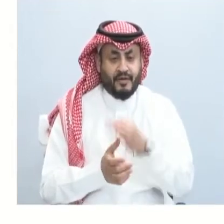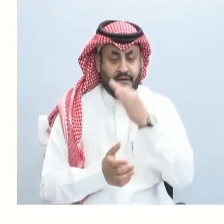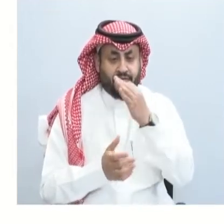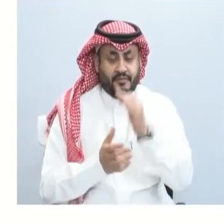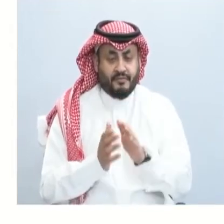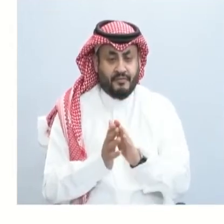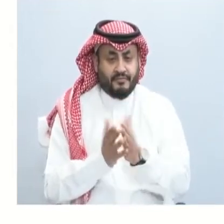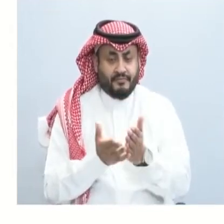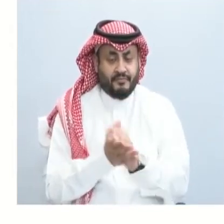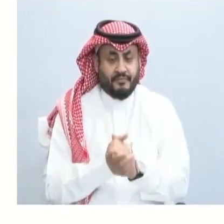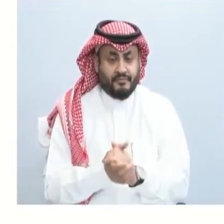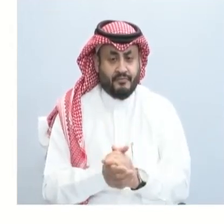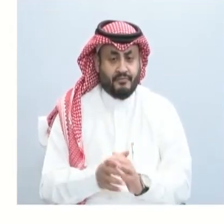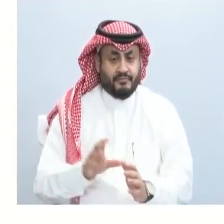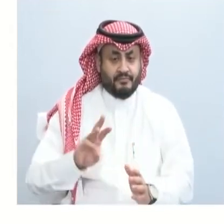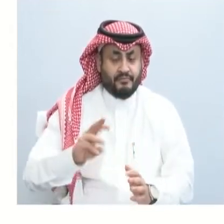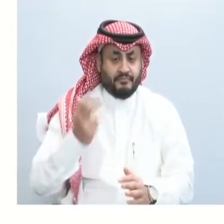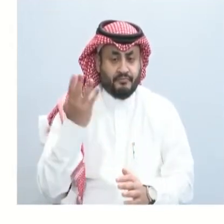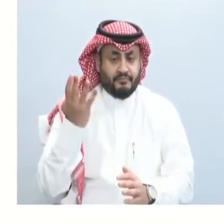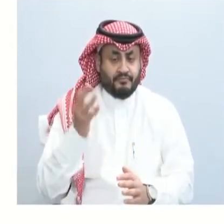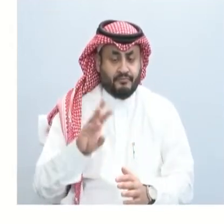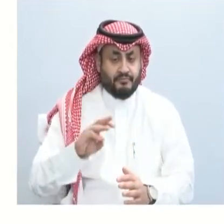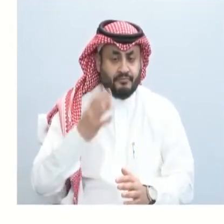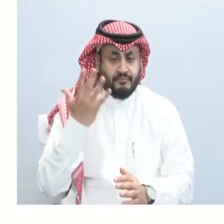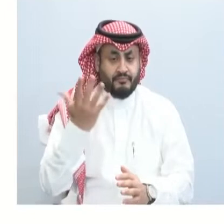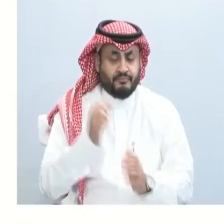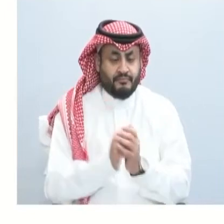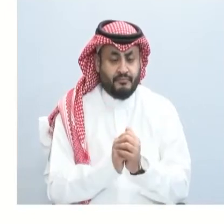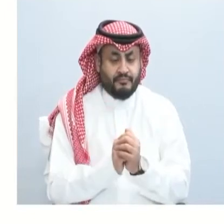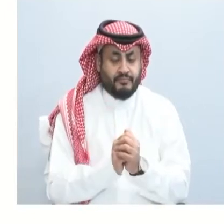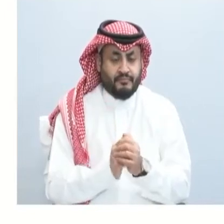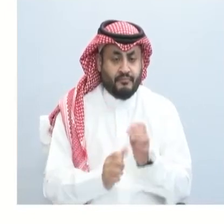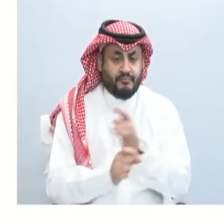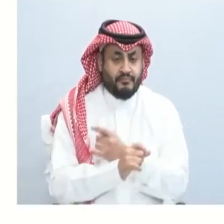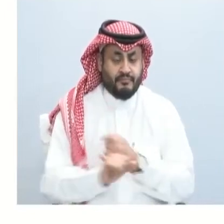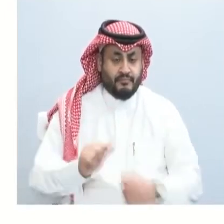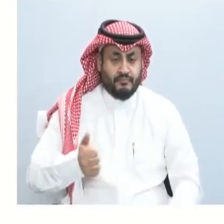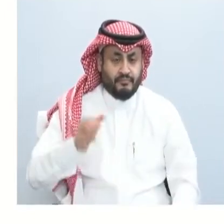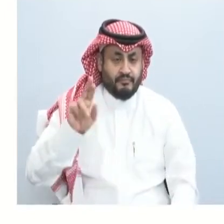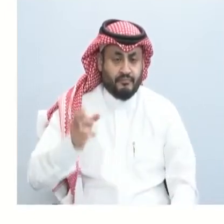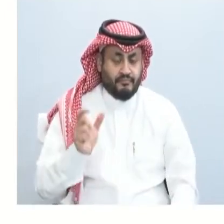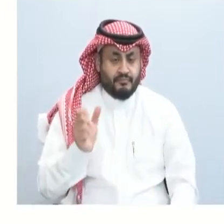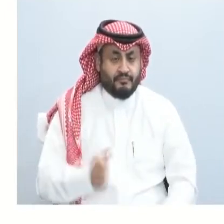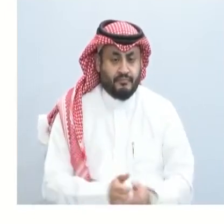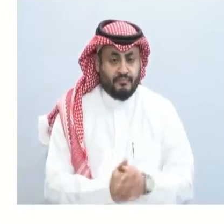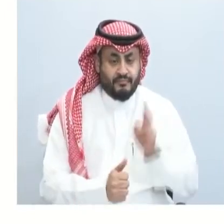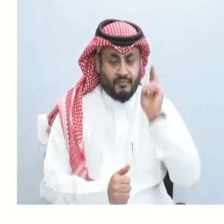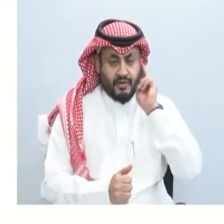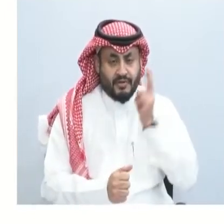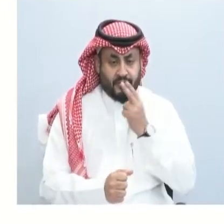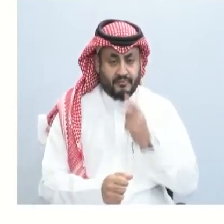on pages 64 and 65. This lesson will be presented by me, teacher Mazen